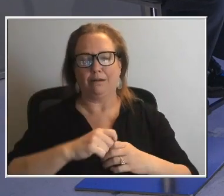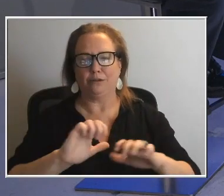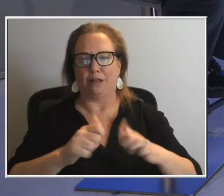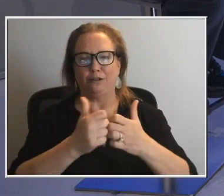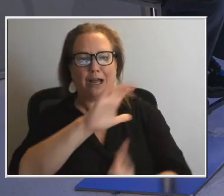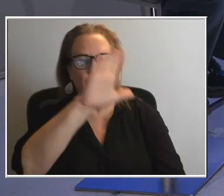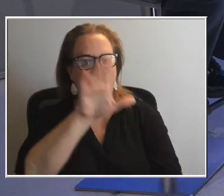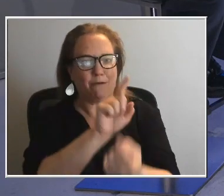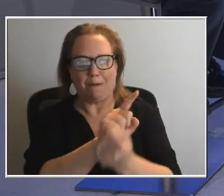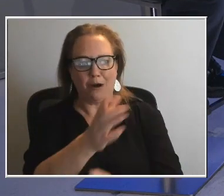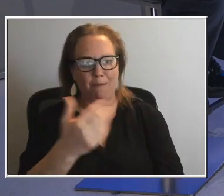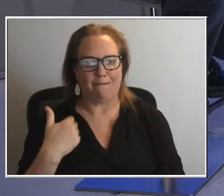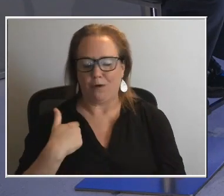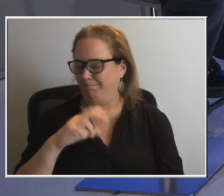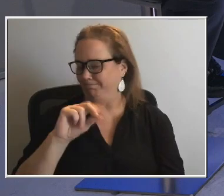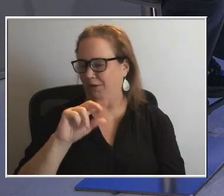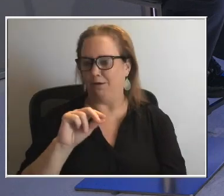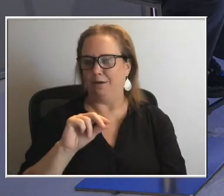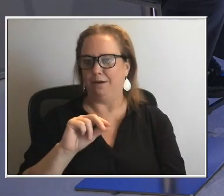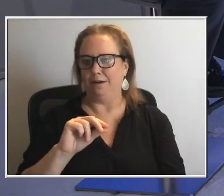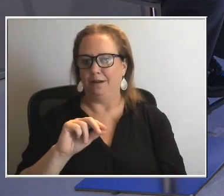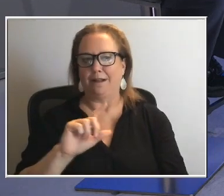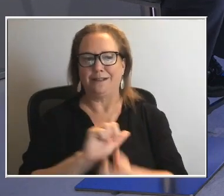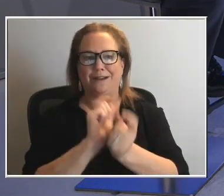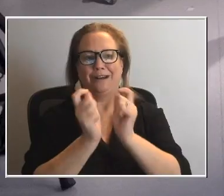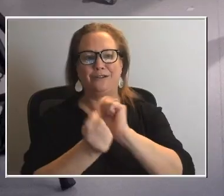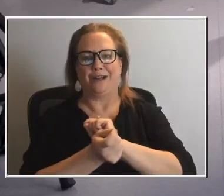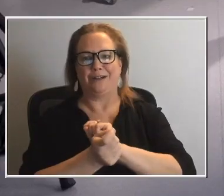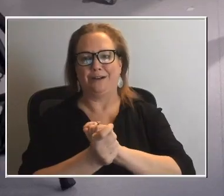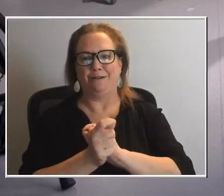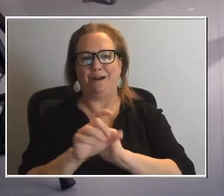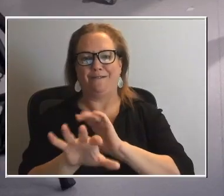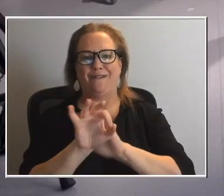No. Okay, well that's about to change. We tracked down Rhonda.